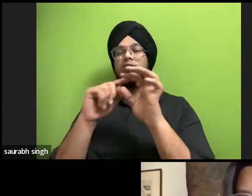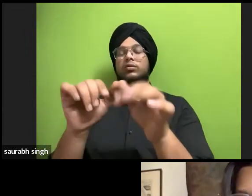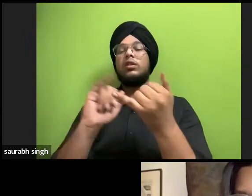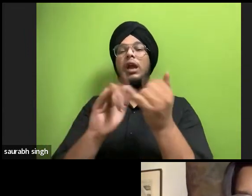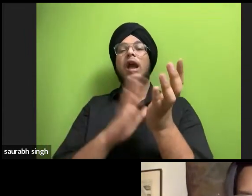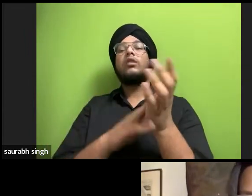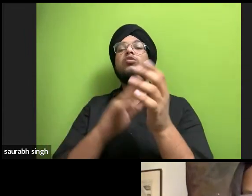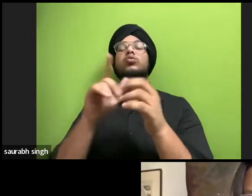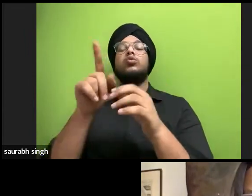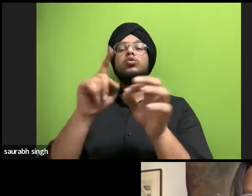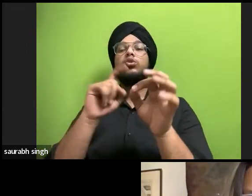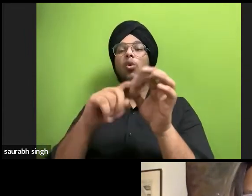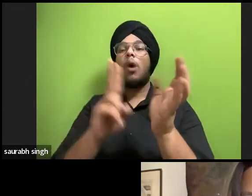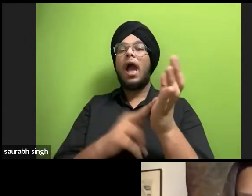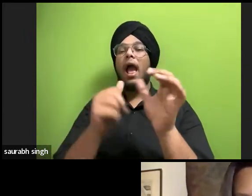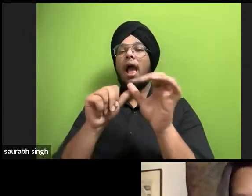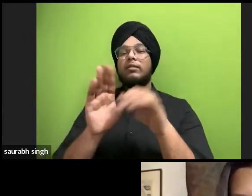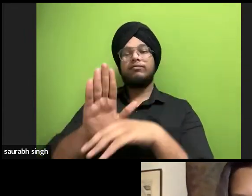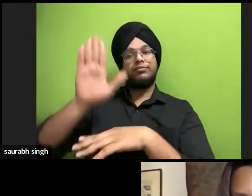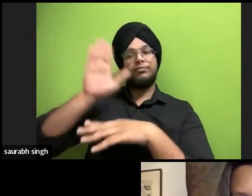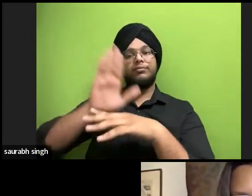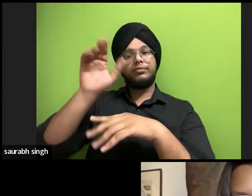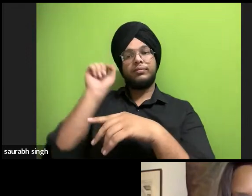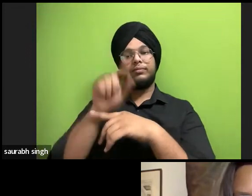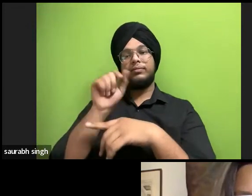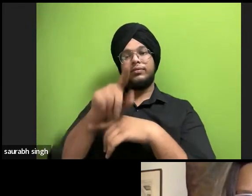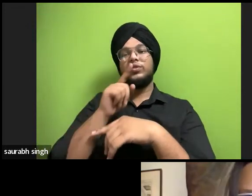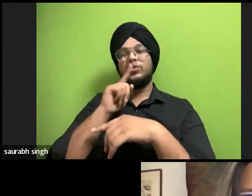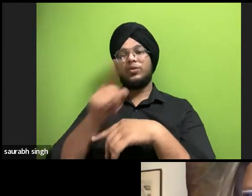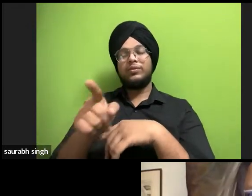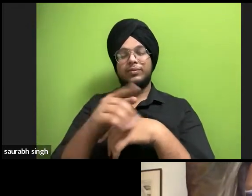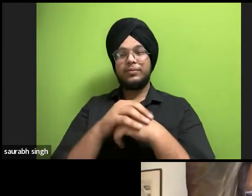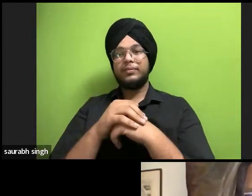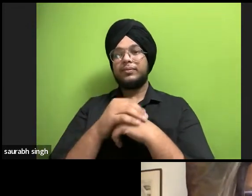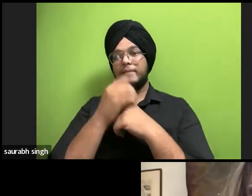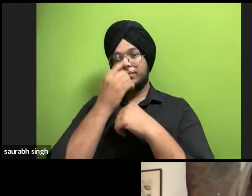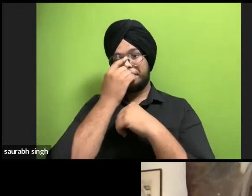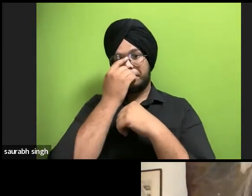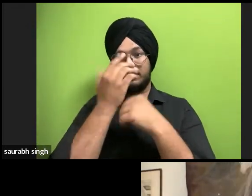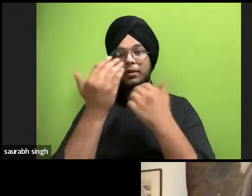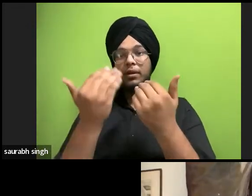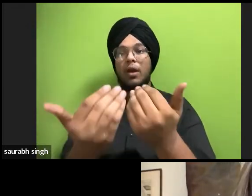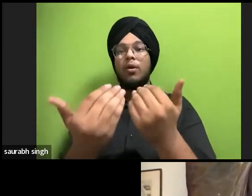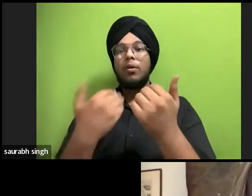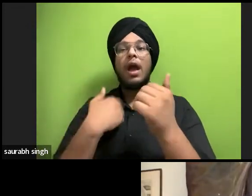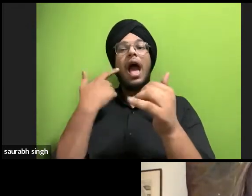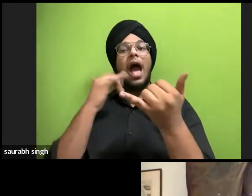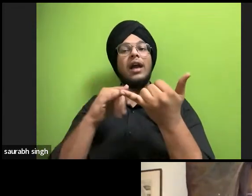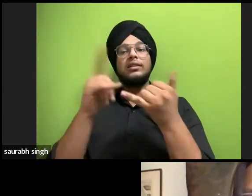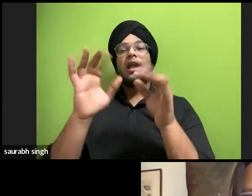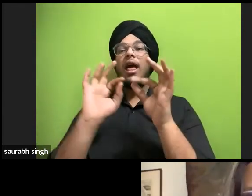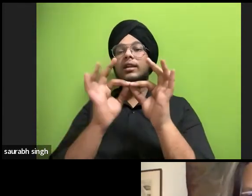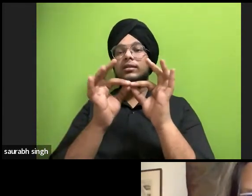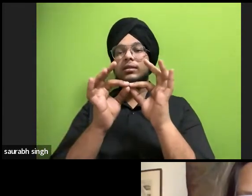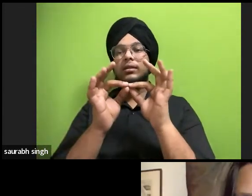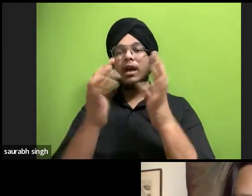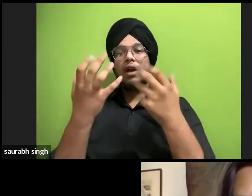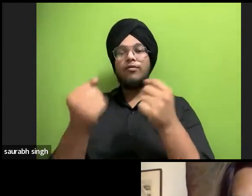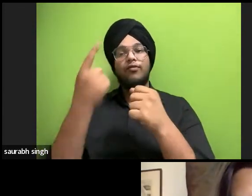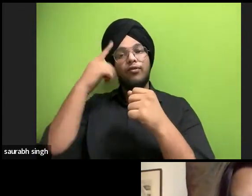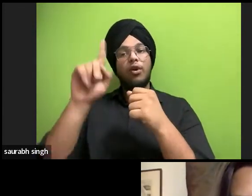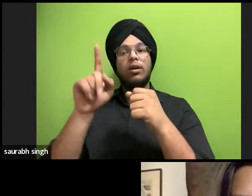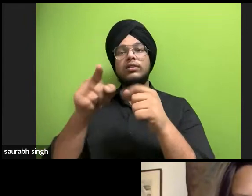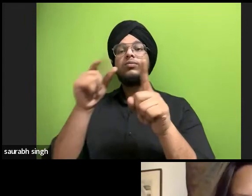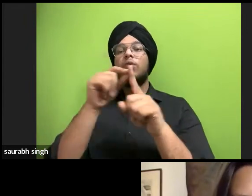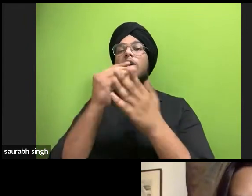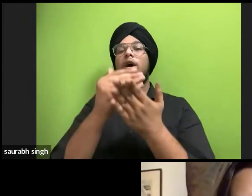at the Q&A tab on the bottom of your screens. And finally, we have Indian Sign Language interpretation available for us in this program,